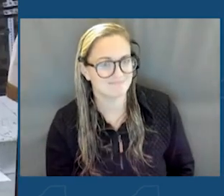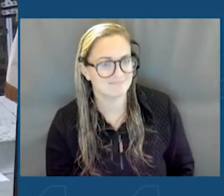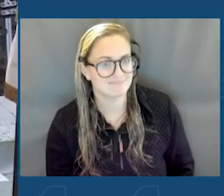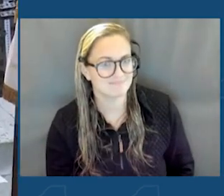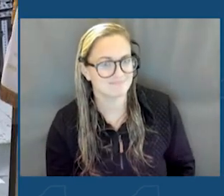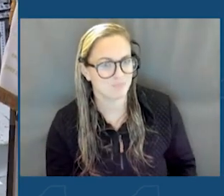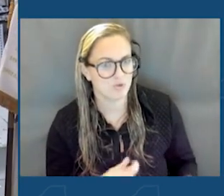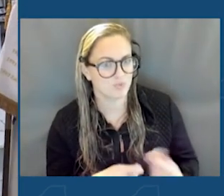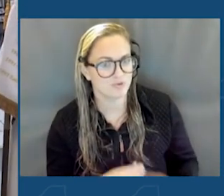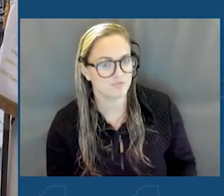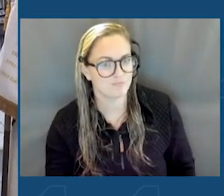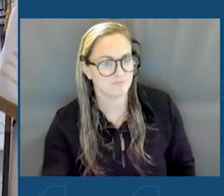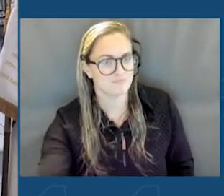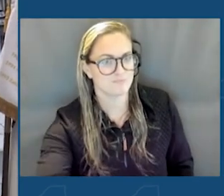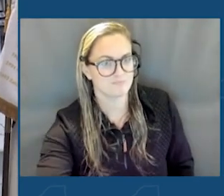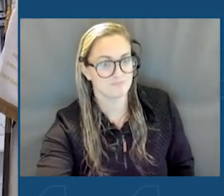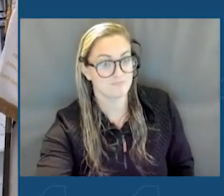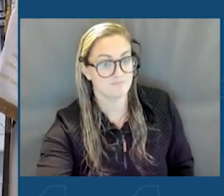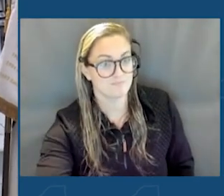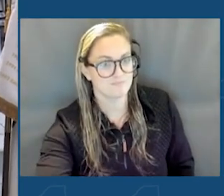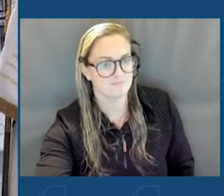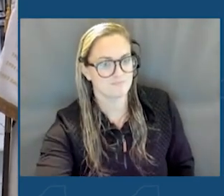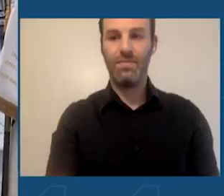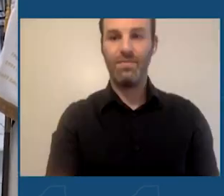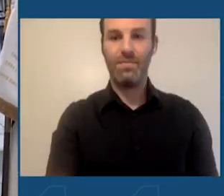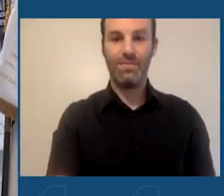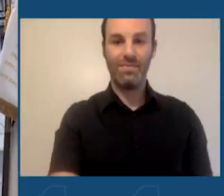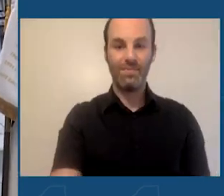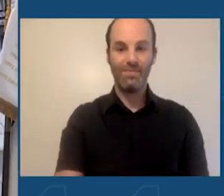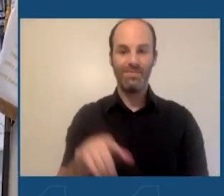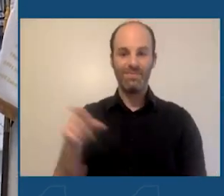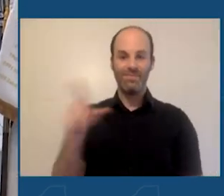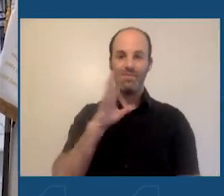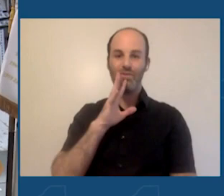over. All right. Do you want me to put this on you?